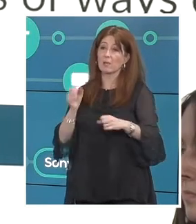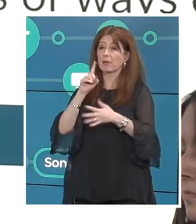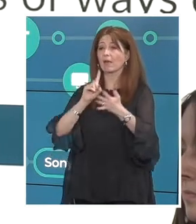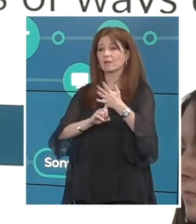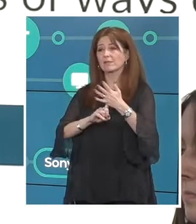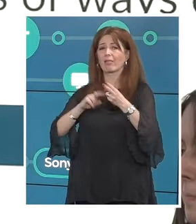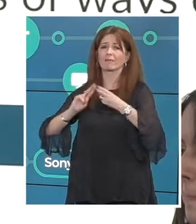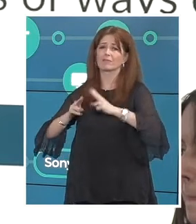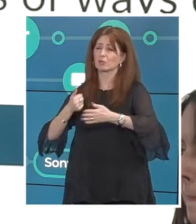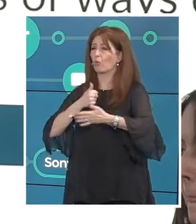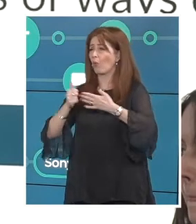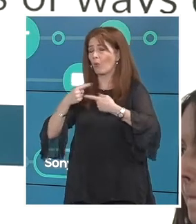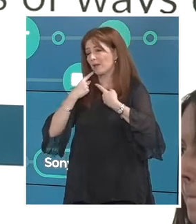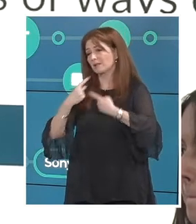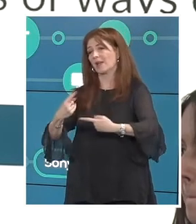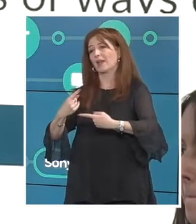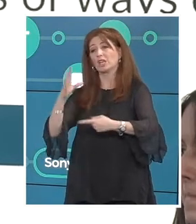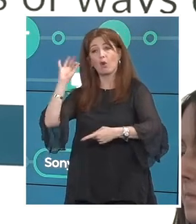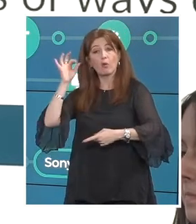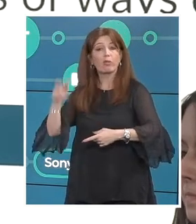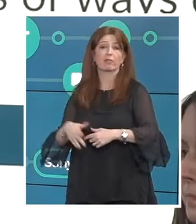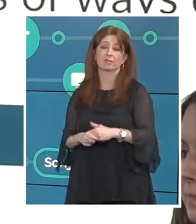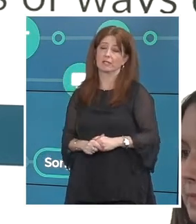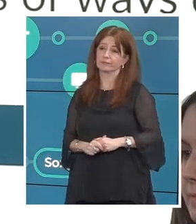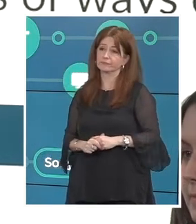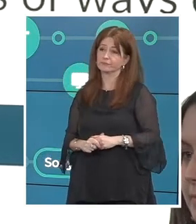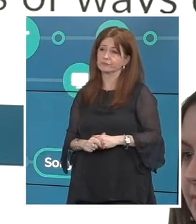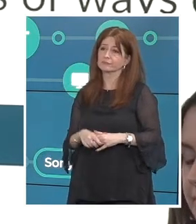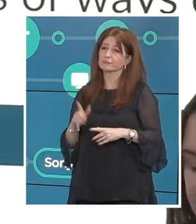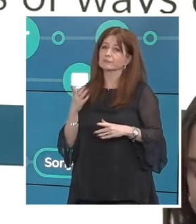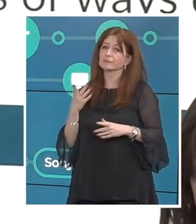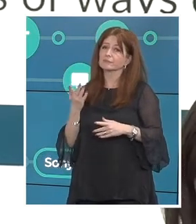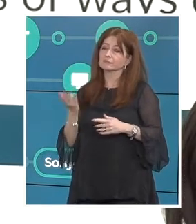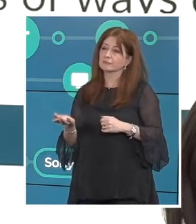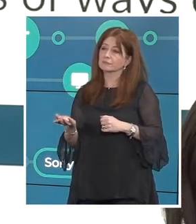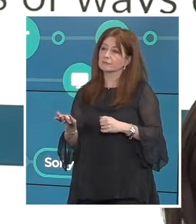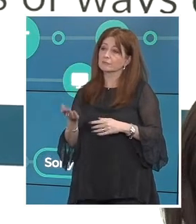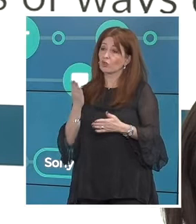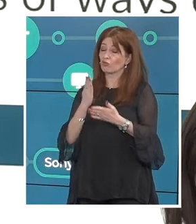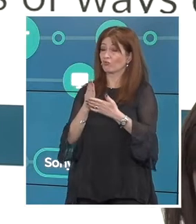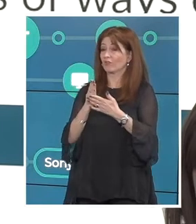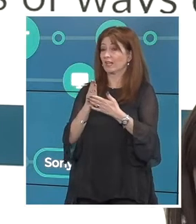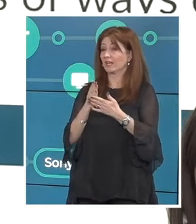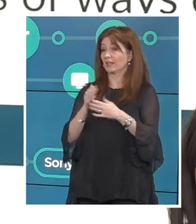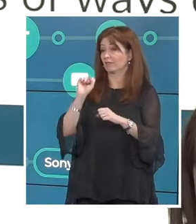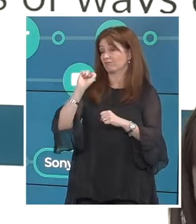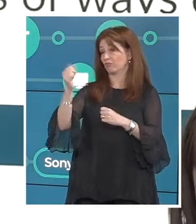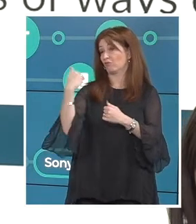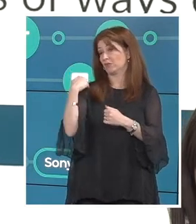always recommend to our local authority councils. Obviously, they've got a responsibility to